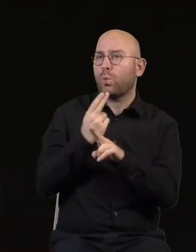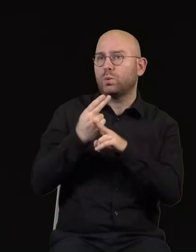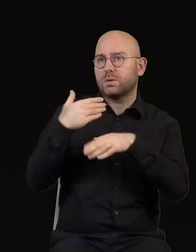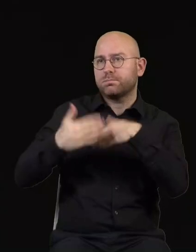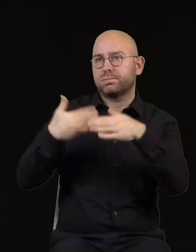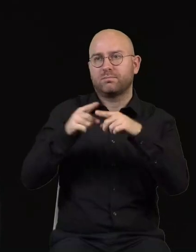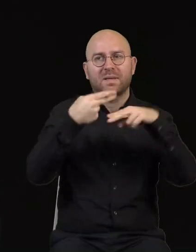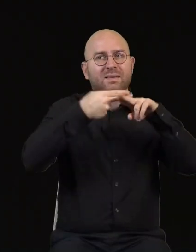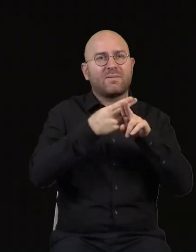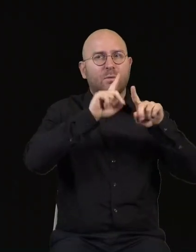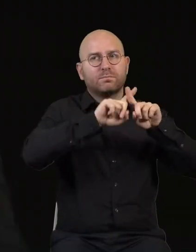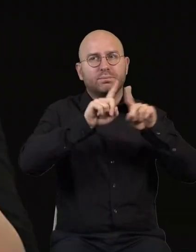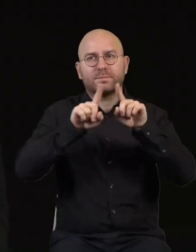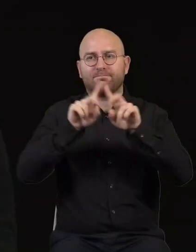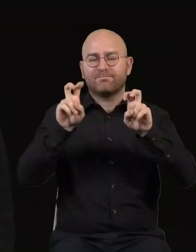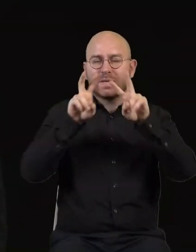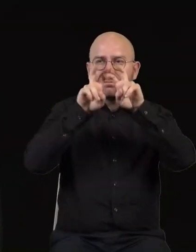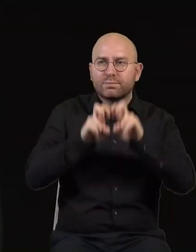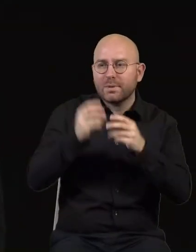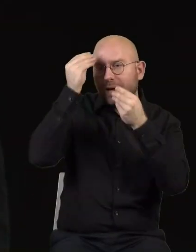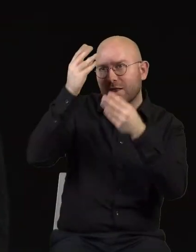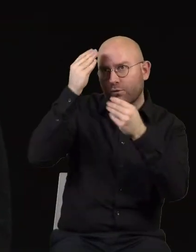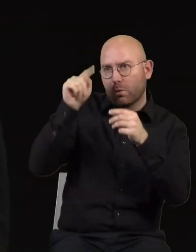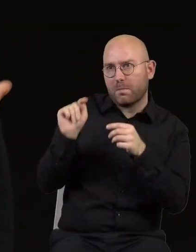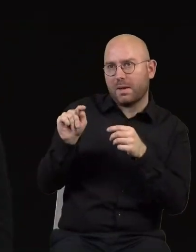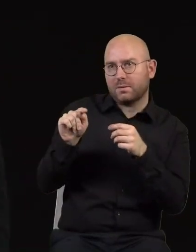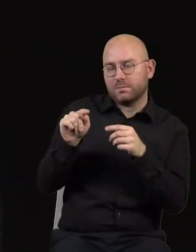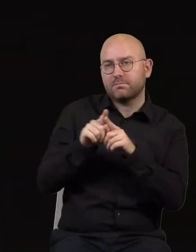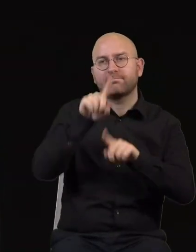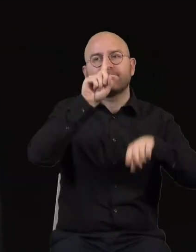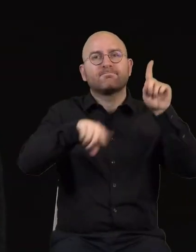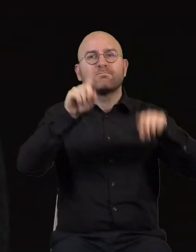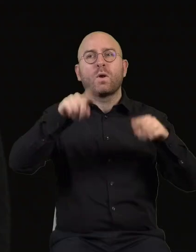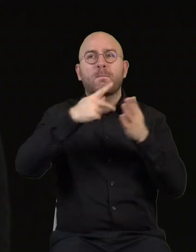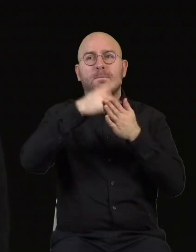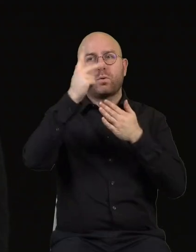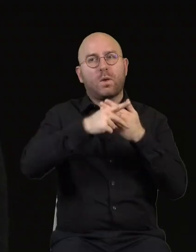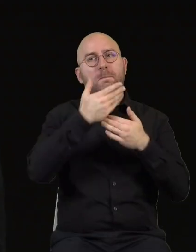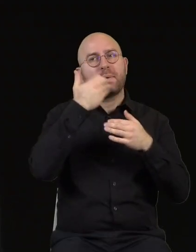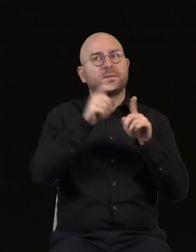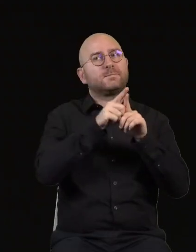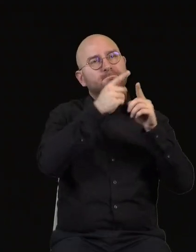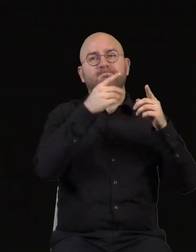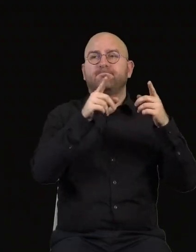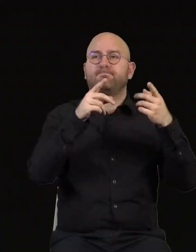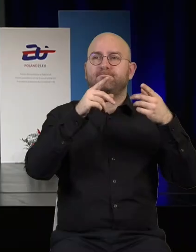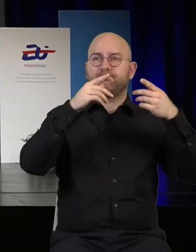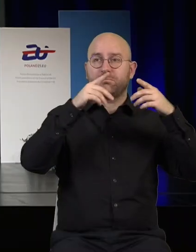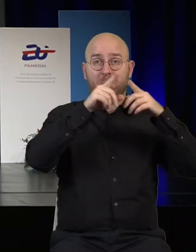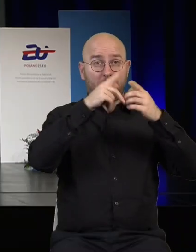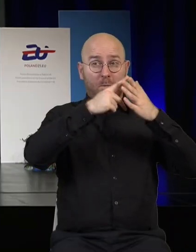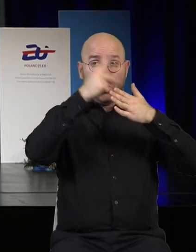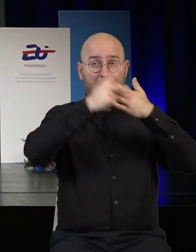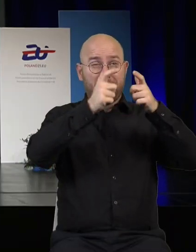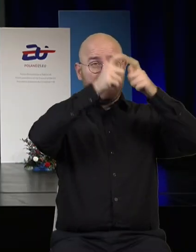separate them in smaller ones that are more manageable, where the impacts can be better tracked. That would be for me the takeaways. Thank you very